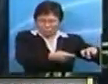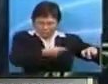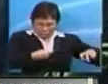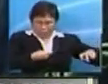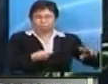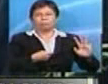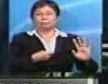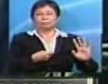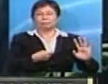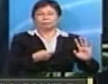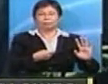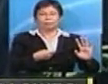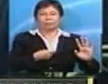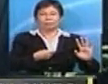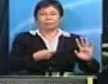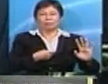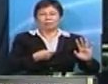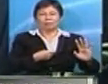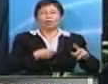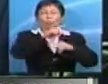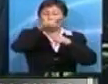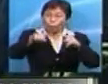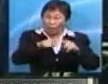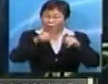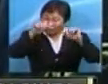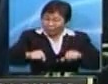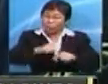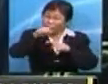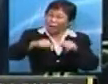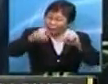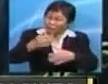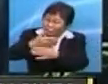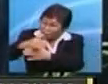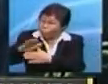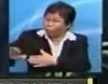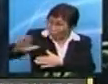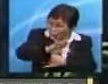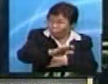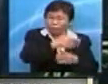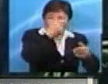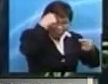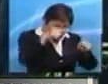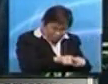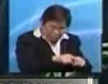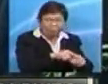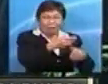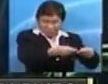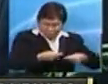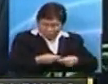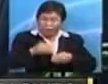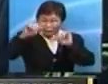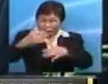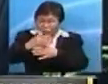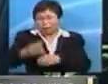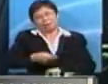okay. Now, if it comes a time when this can be shared with the public with their consent, by all means, I will declare it. But in